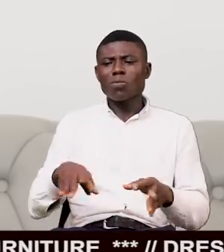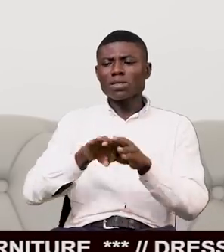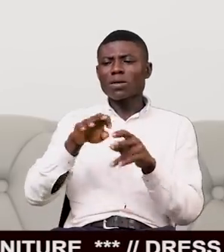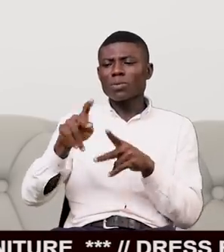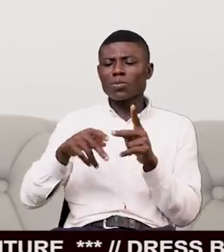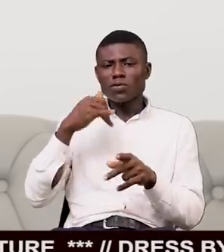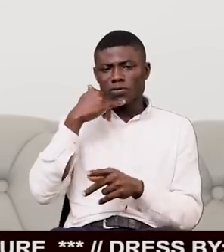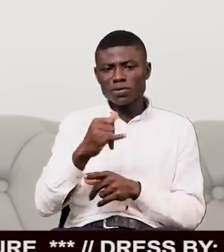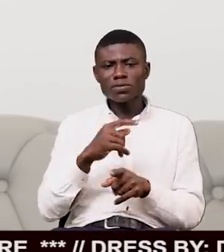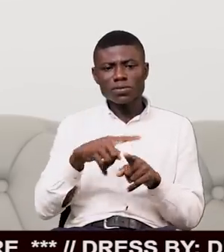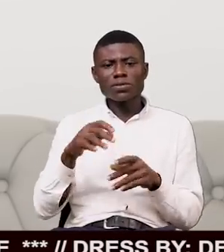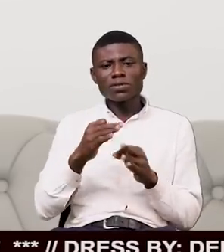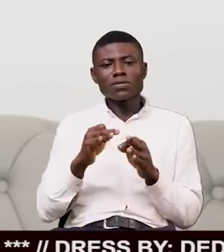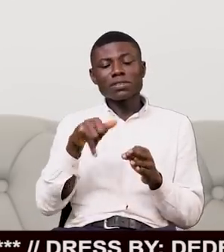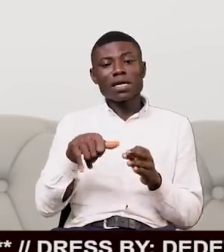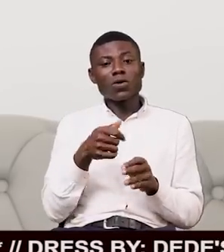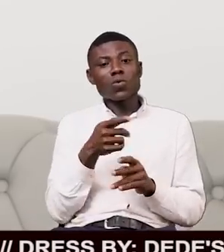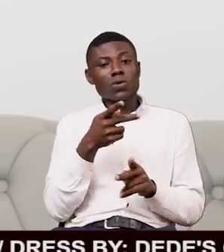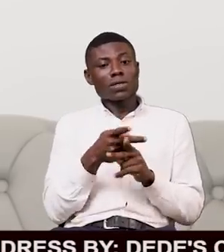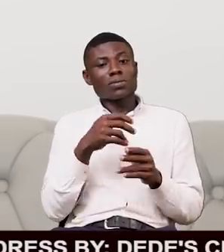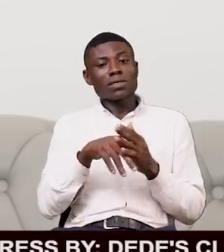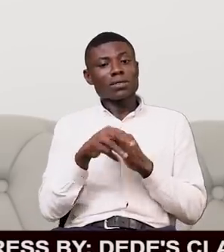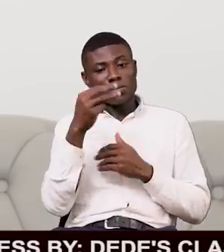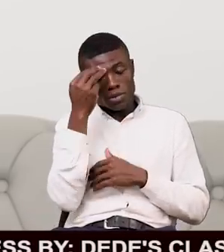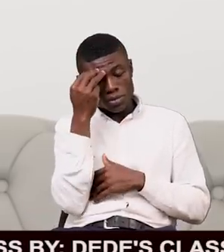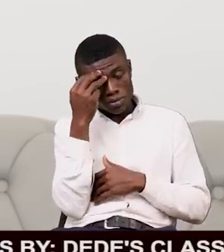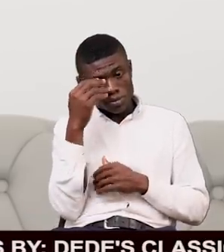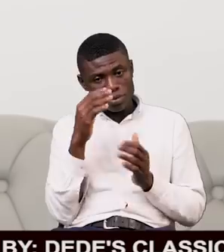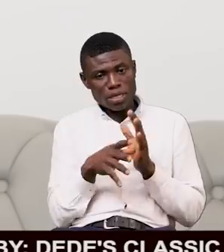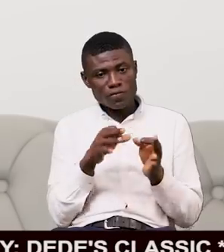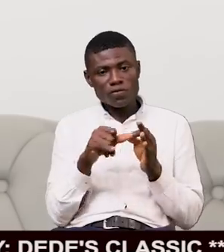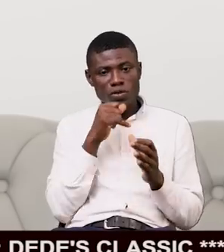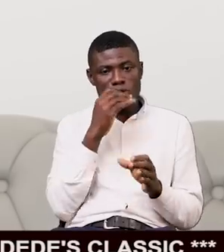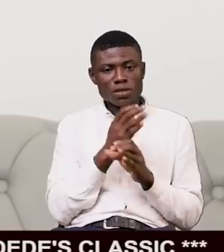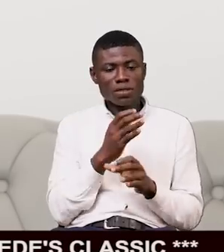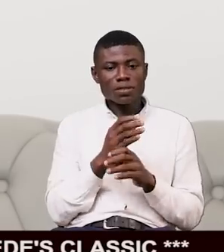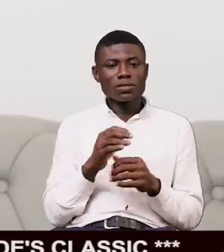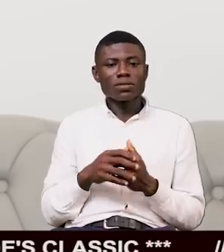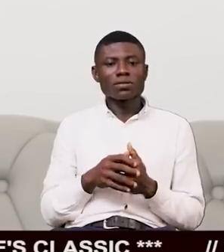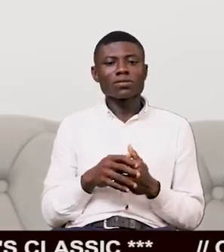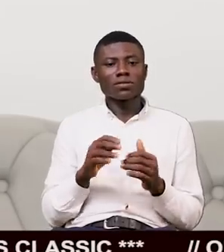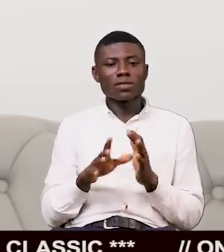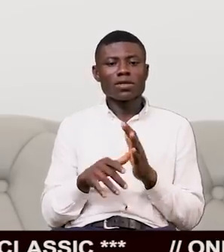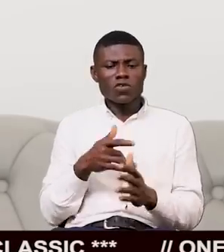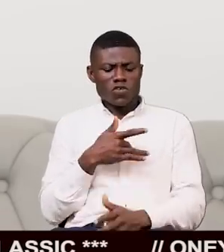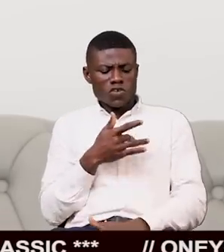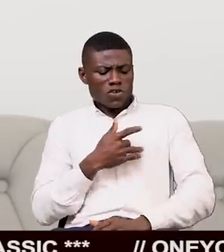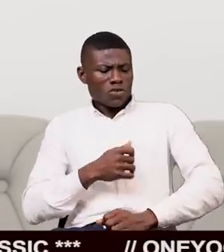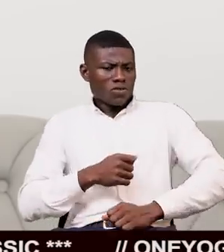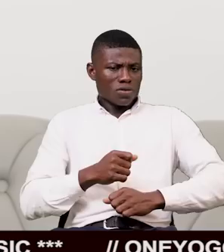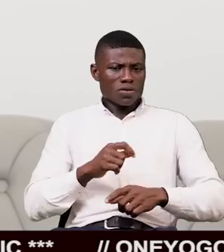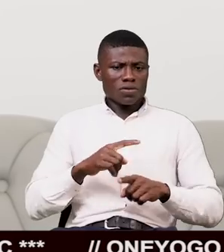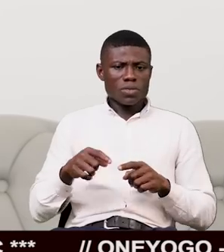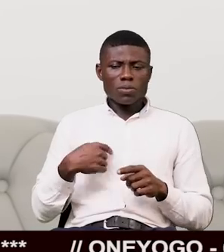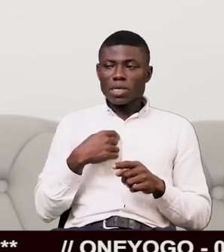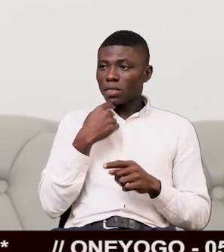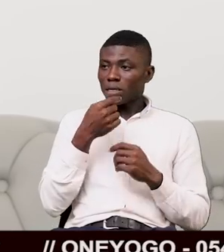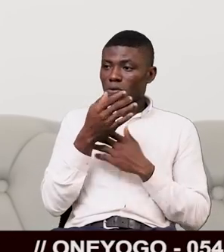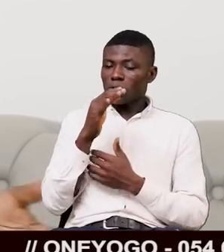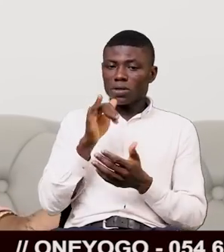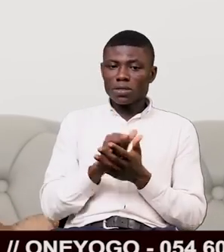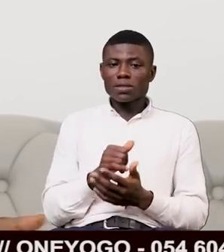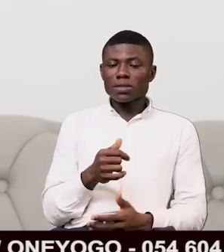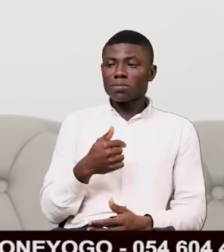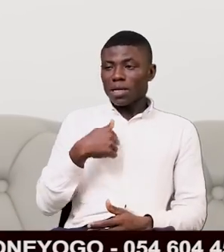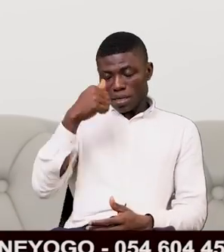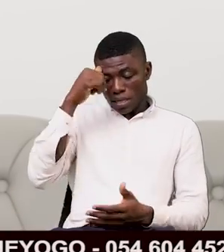more freedom. In this, I know no be did deal with Timua. And I want to say, yeah. Obe ma wo so e ka de se kristo ni monya me ko